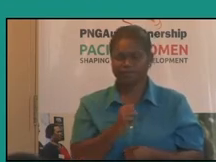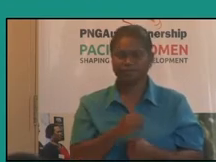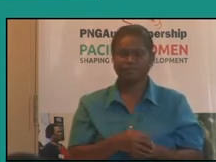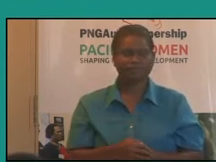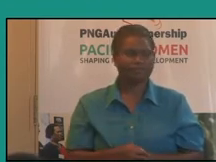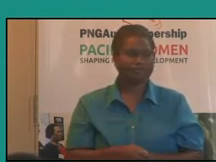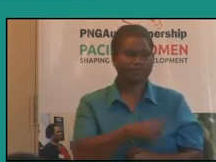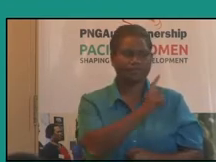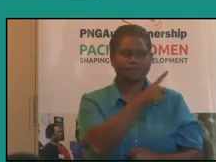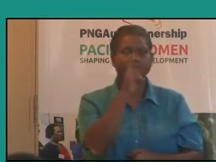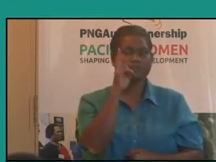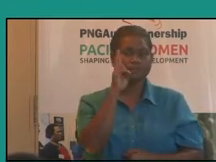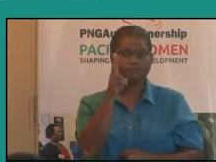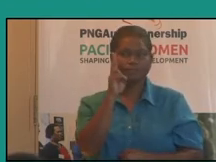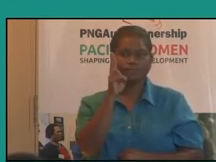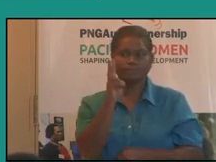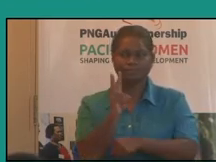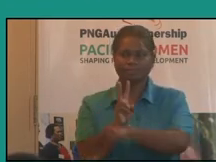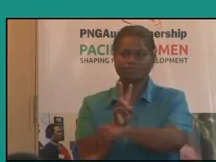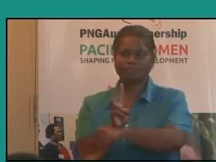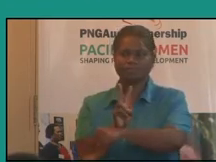I was watching the tally,